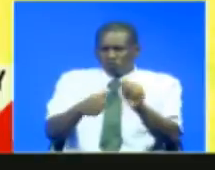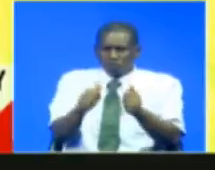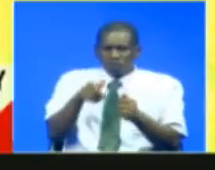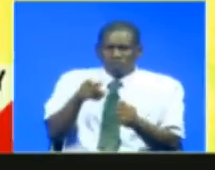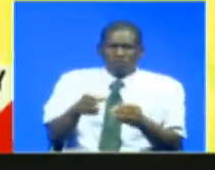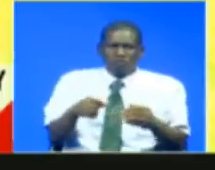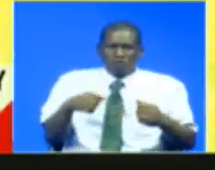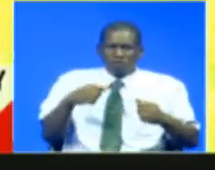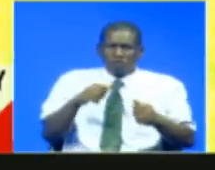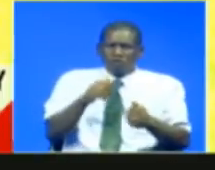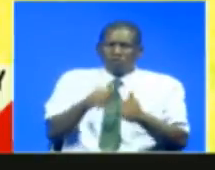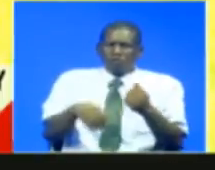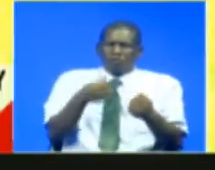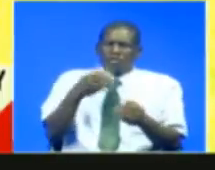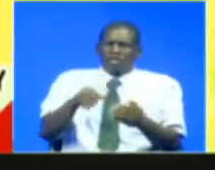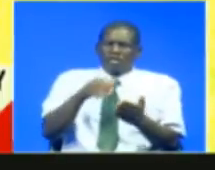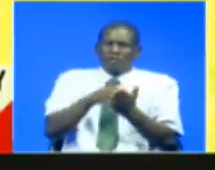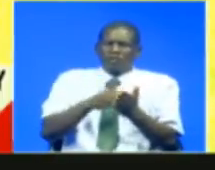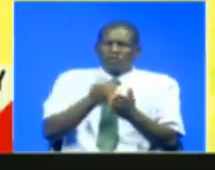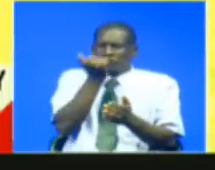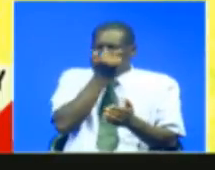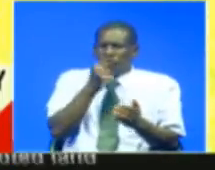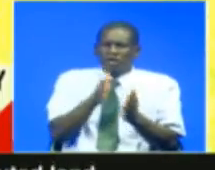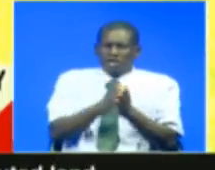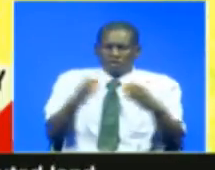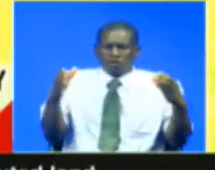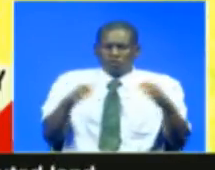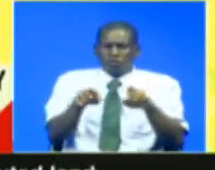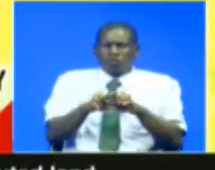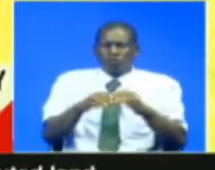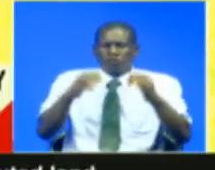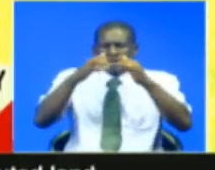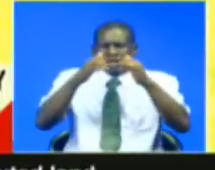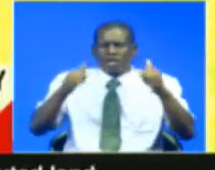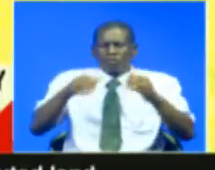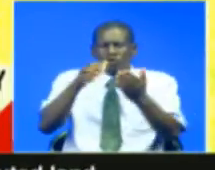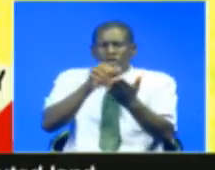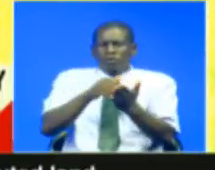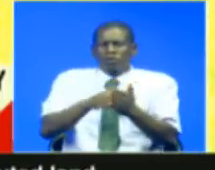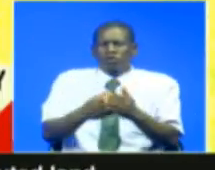Machakos Stadium, and the squad will report also to camp in Machakos on May 28th.